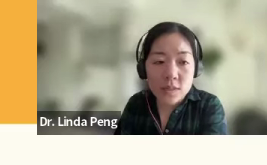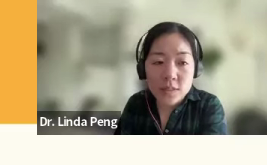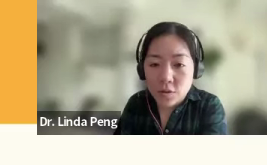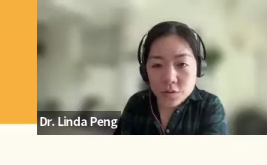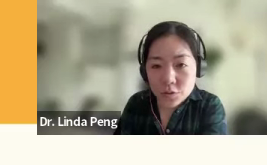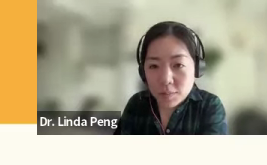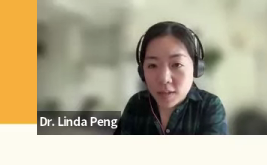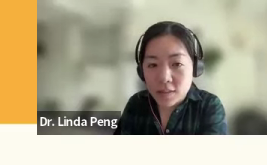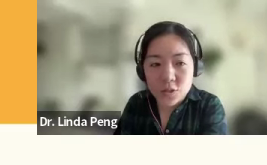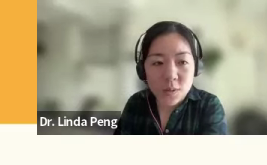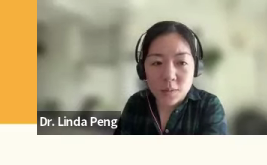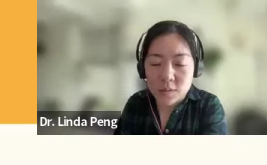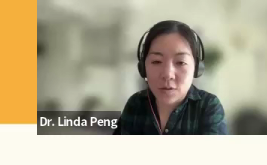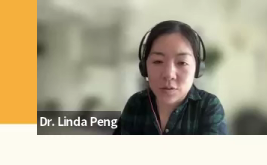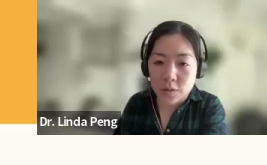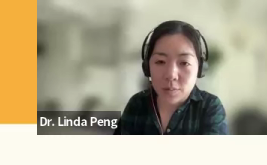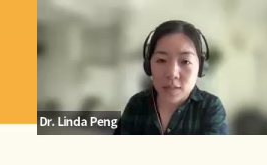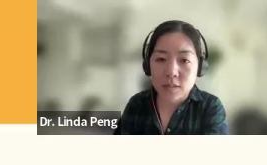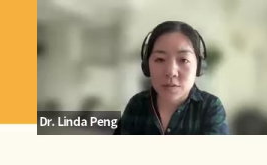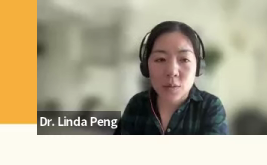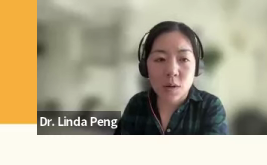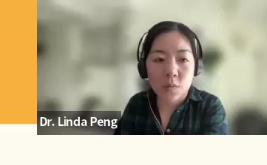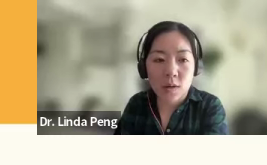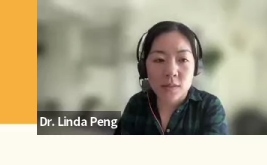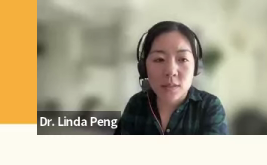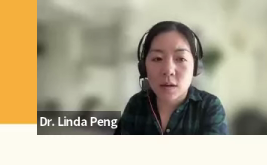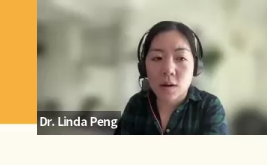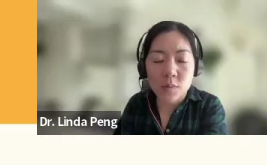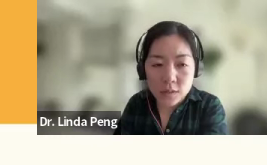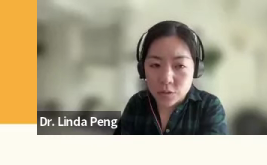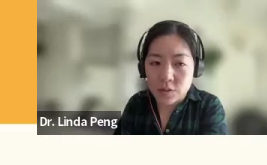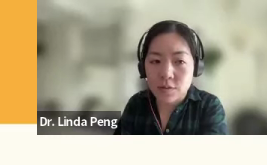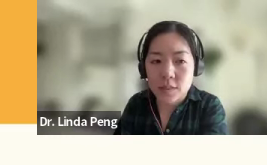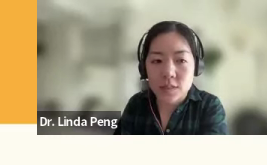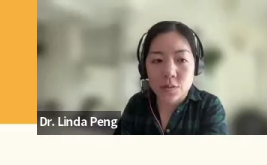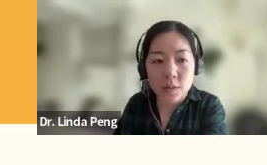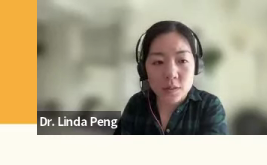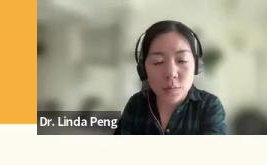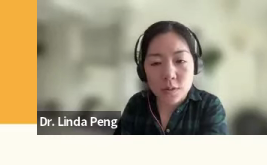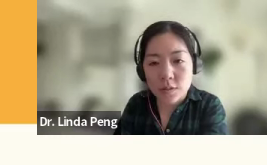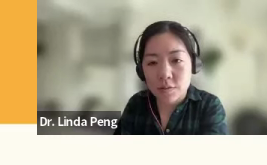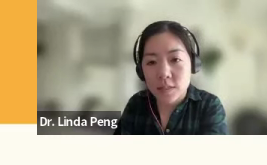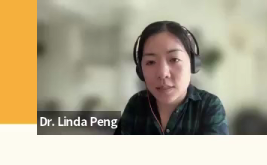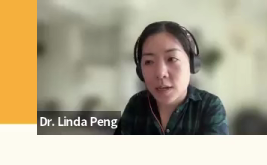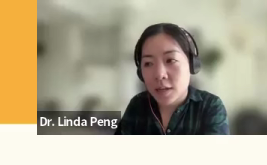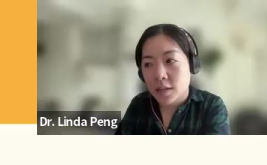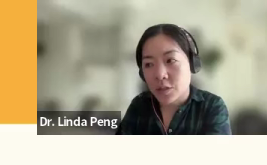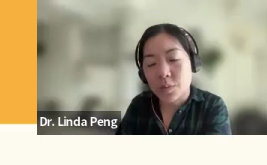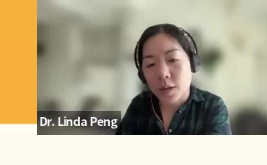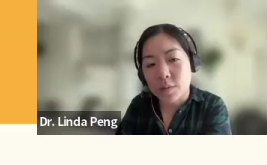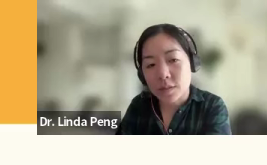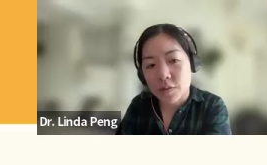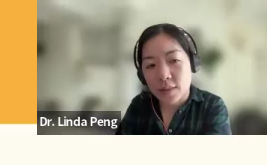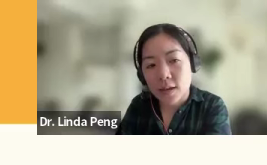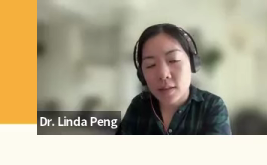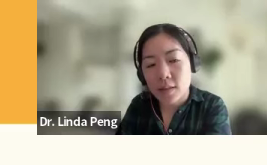If someone wants to go to treatment, they should be able to go to treatment. If someone wants harm reduction services or peer support services, they